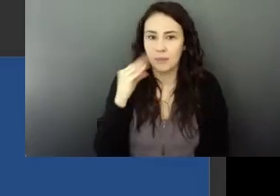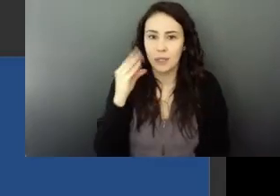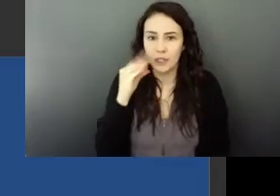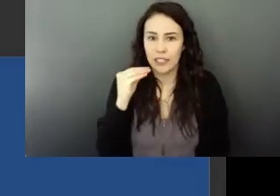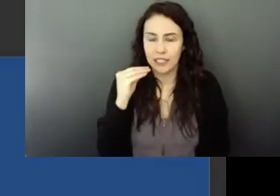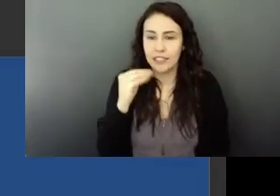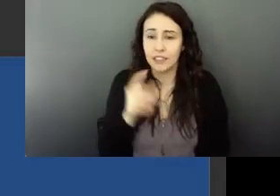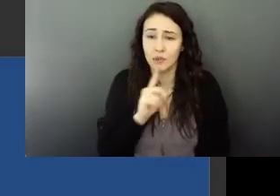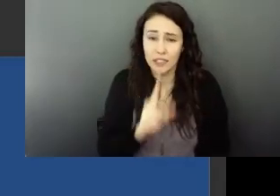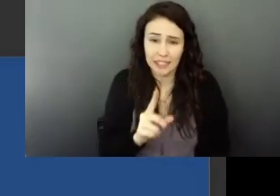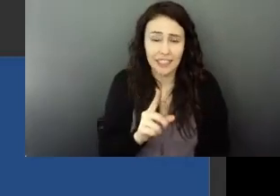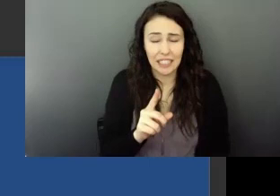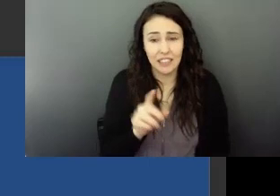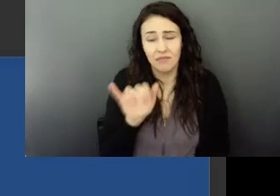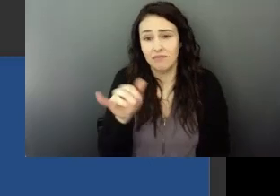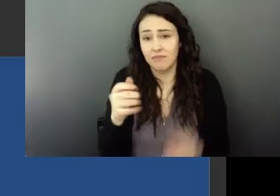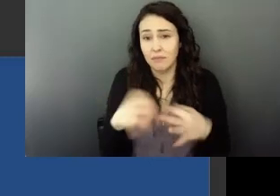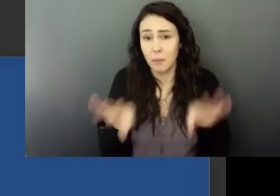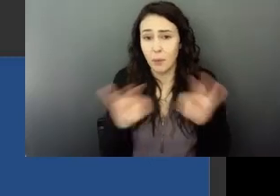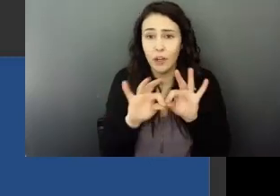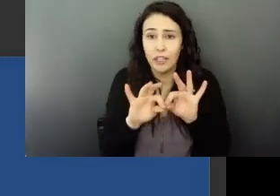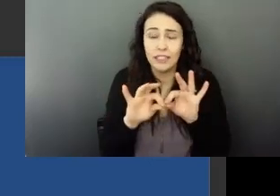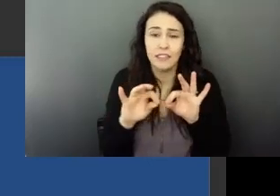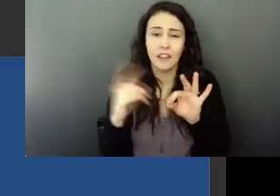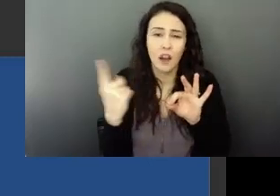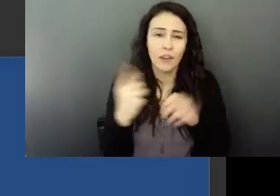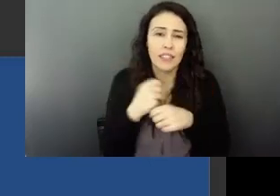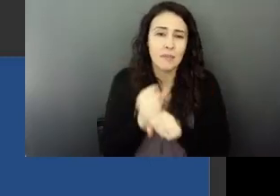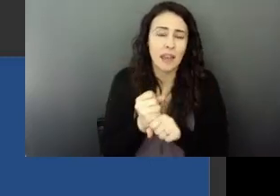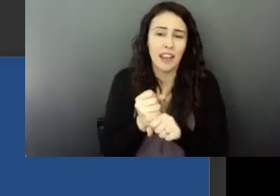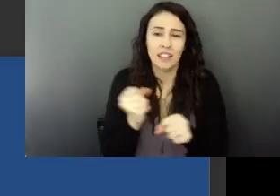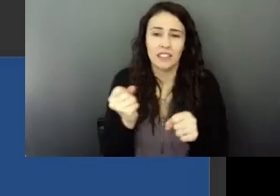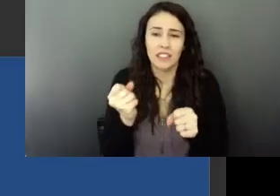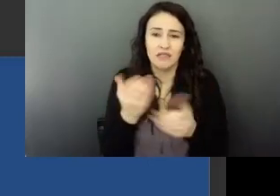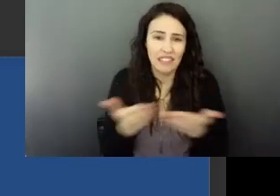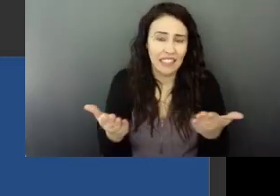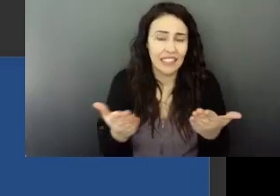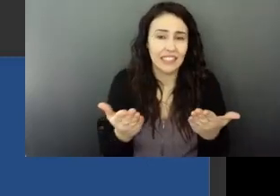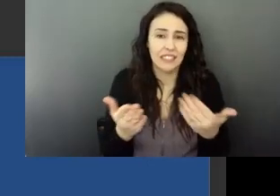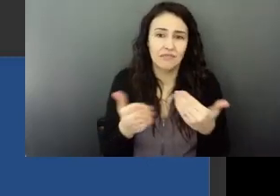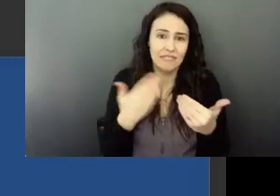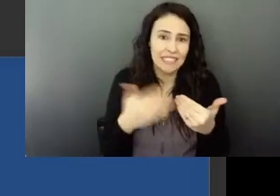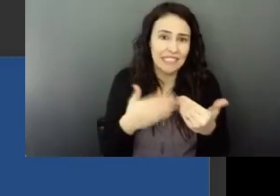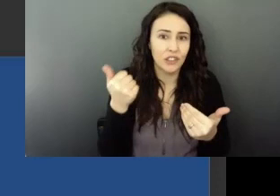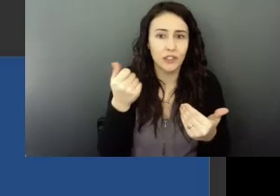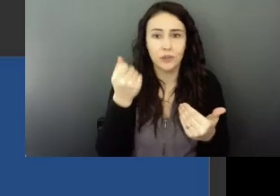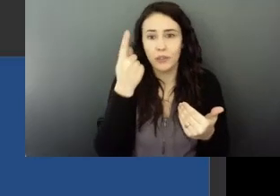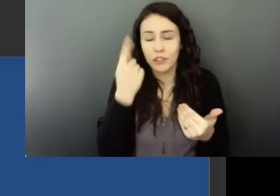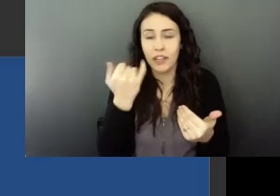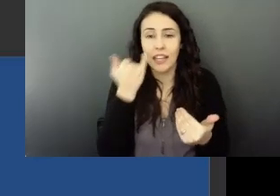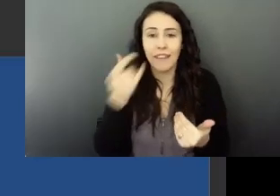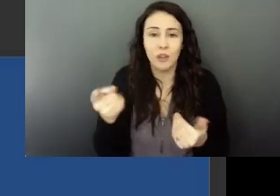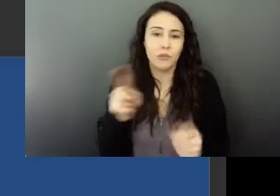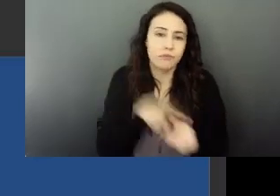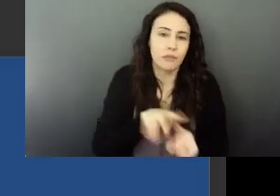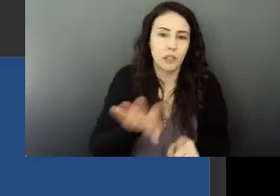really important. It always makes things easier to understand when you've applied your personal experience, and